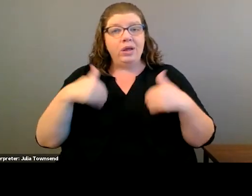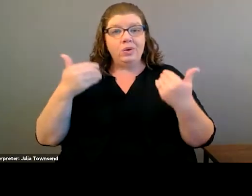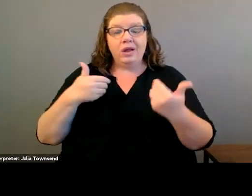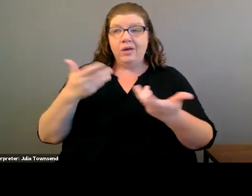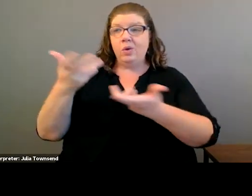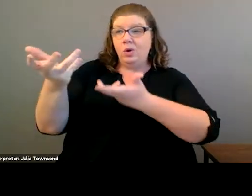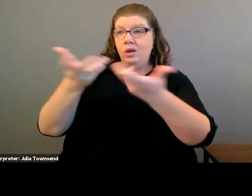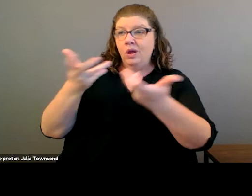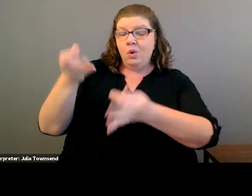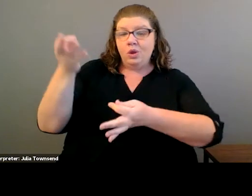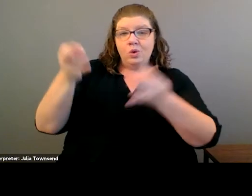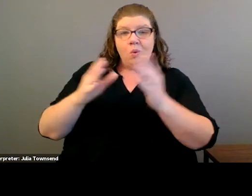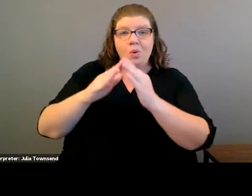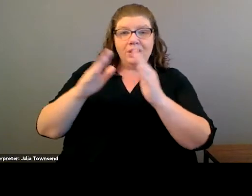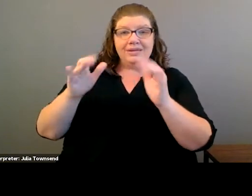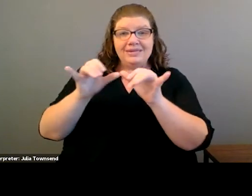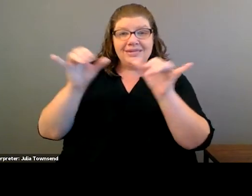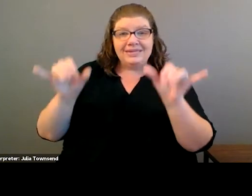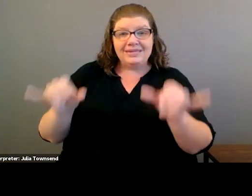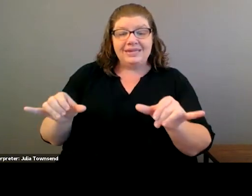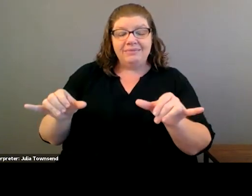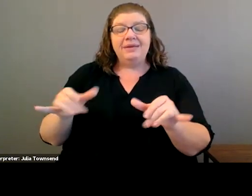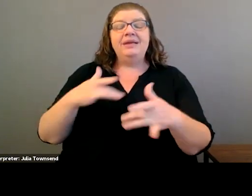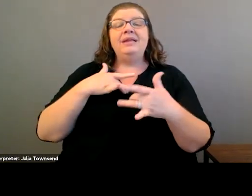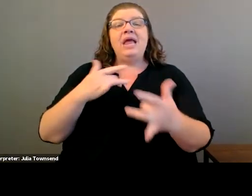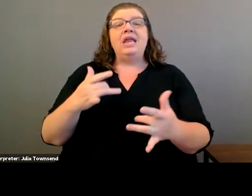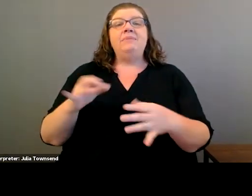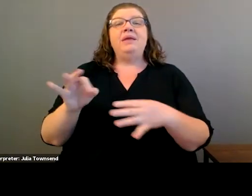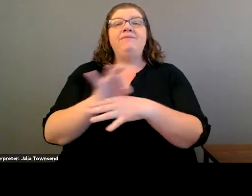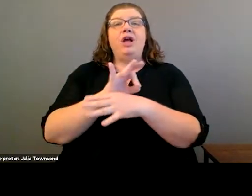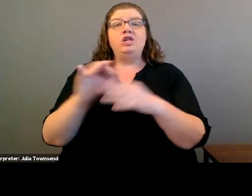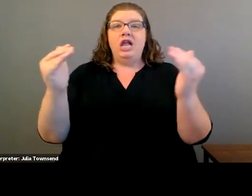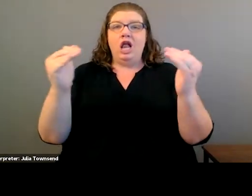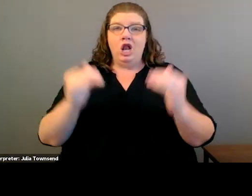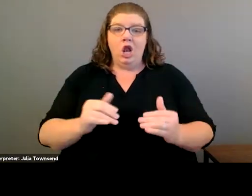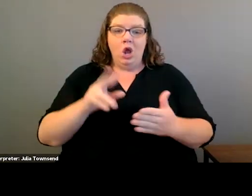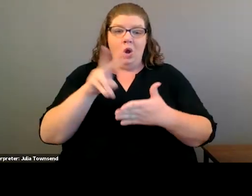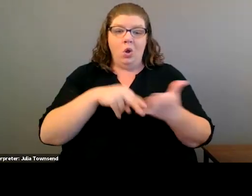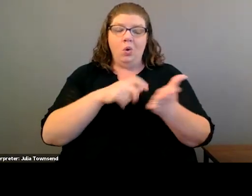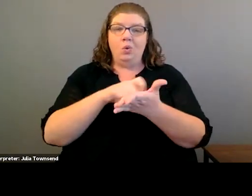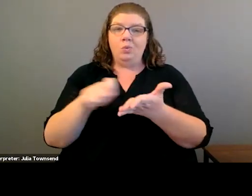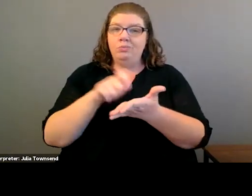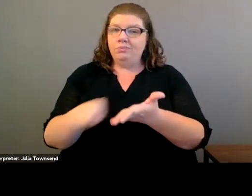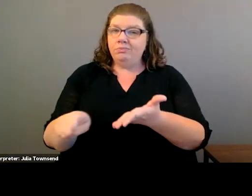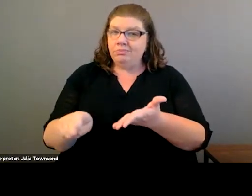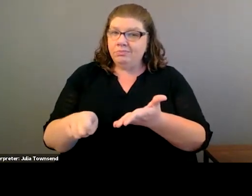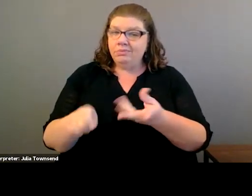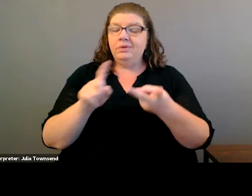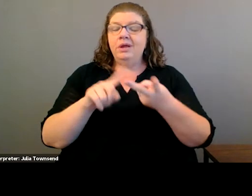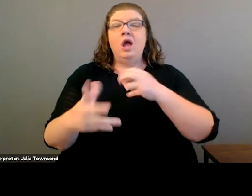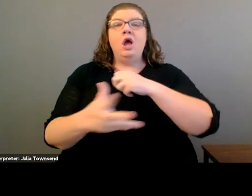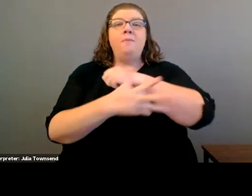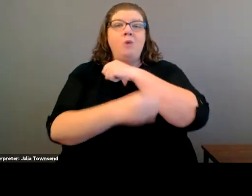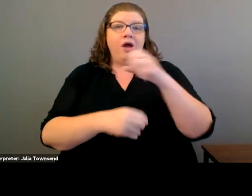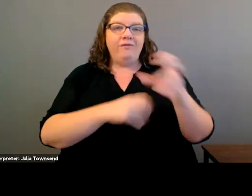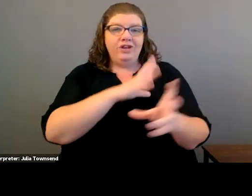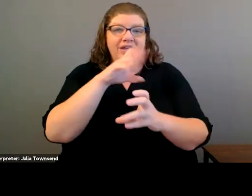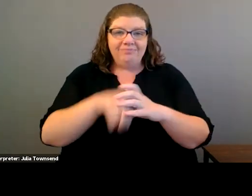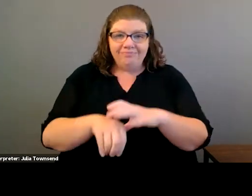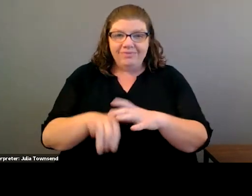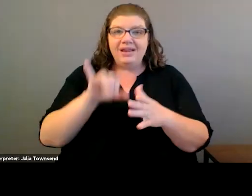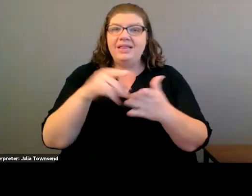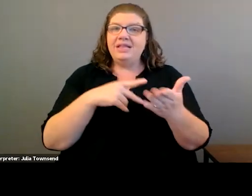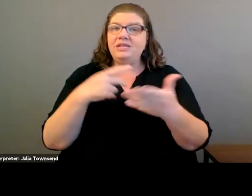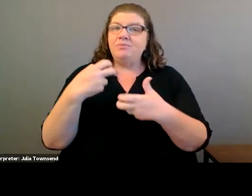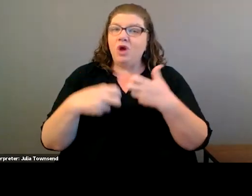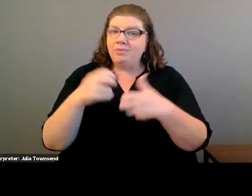juvenile court system are functionally low literate. Naturally, poverty is also interwoven into this problem,